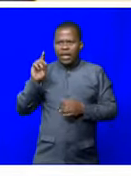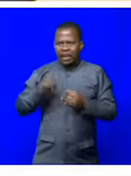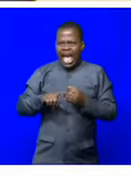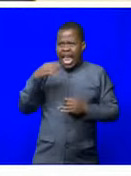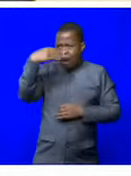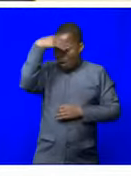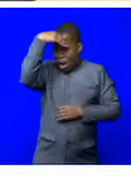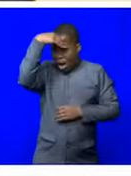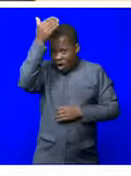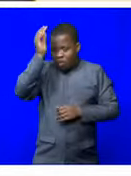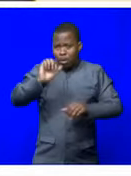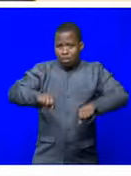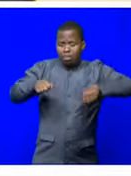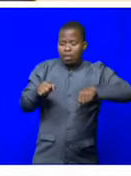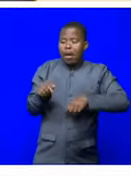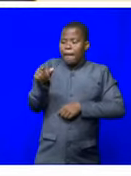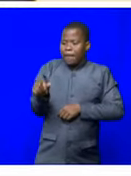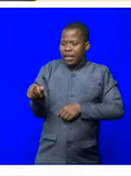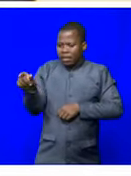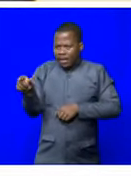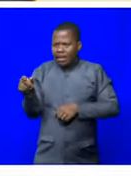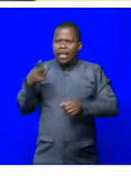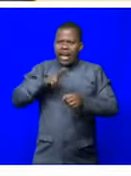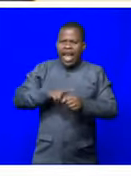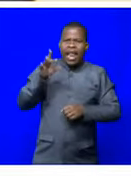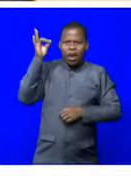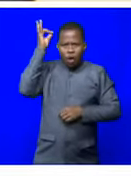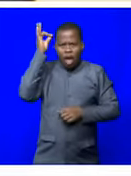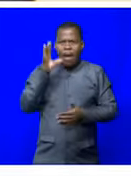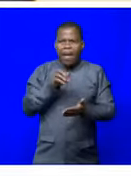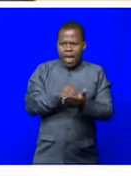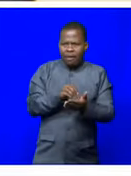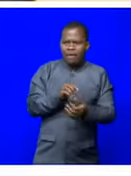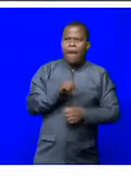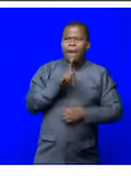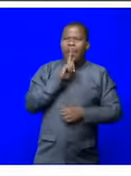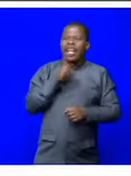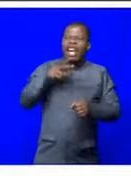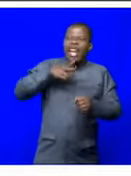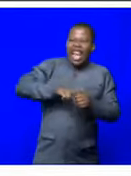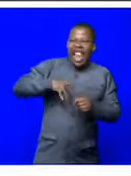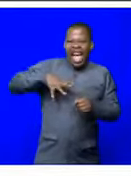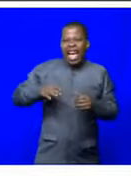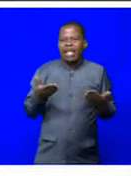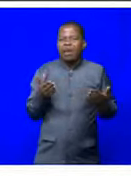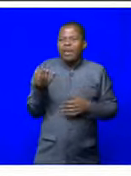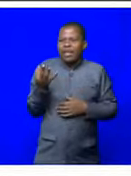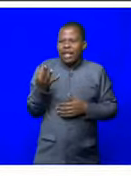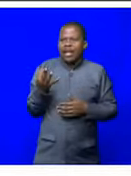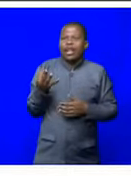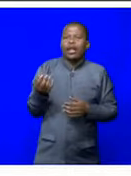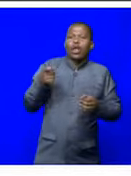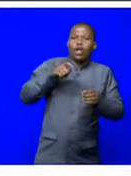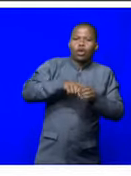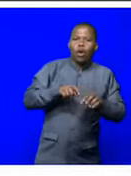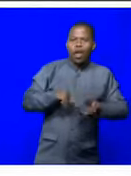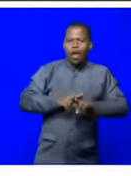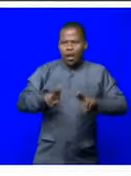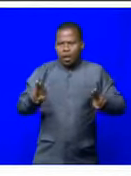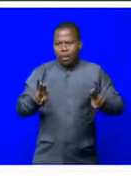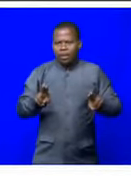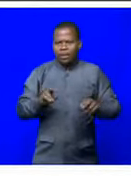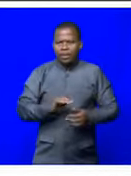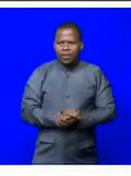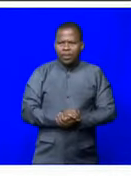ngisibe baphelele bonke bemengameli ngaphandle nje kwababili bathathu laba la